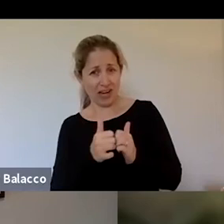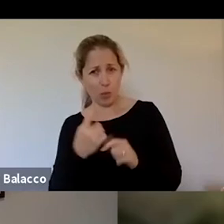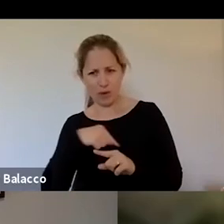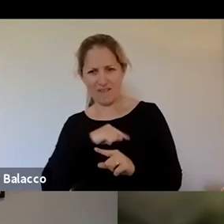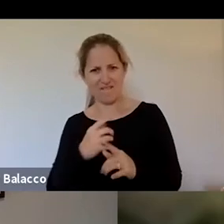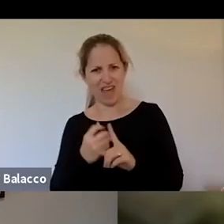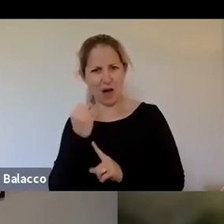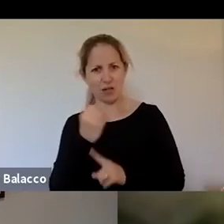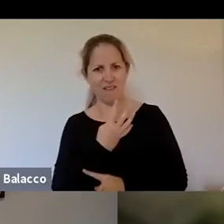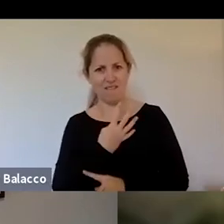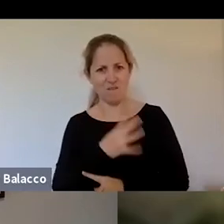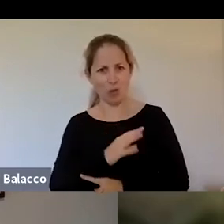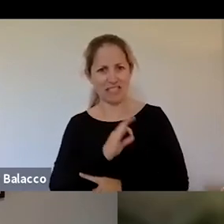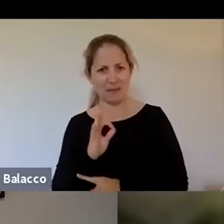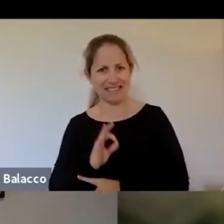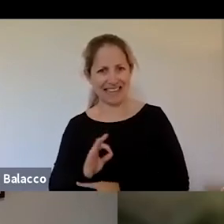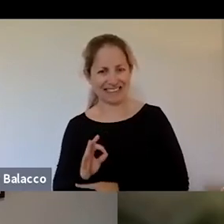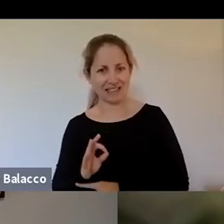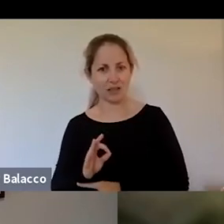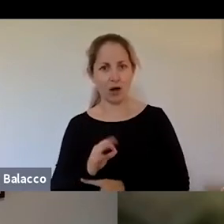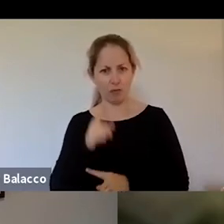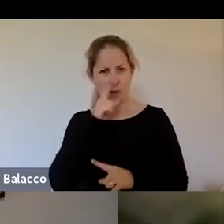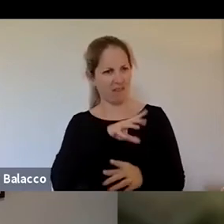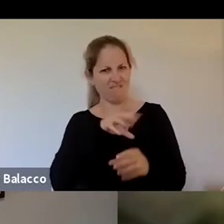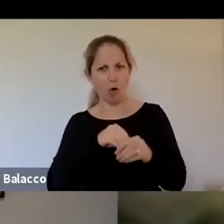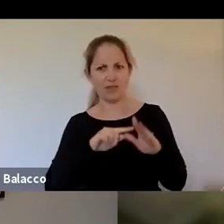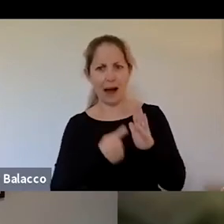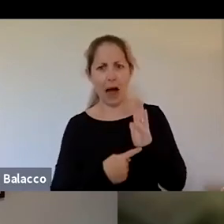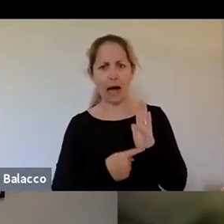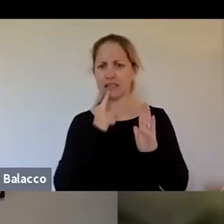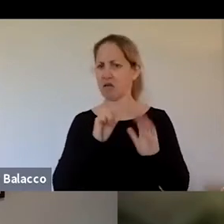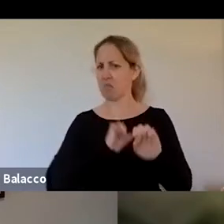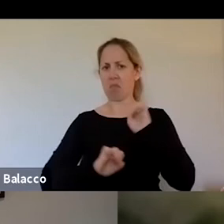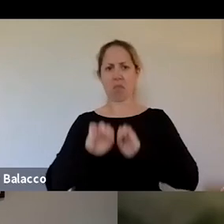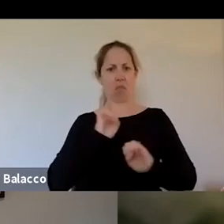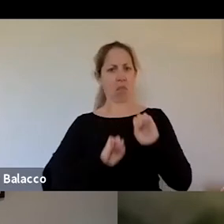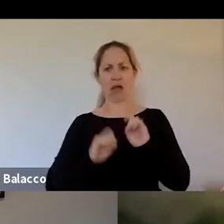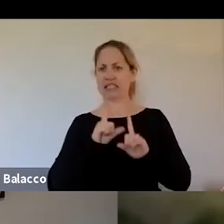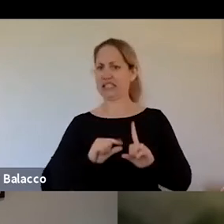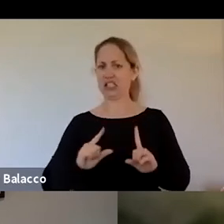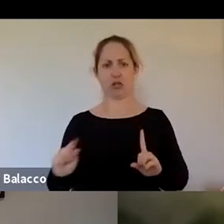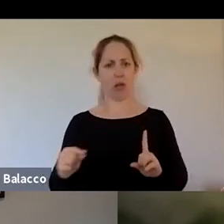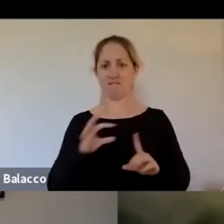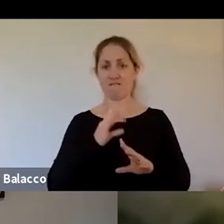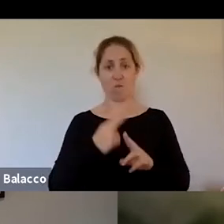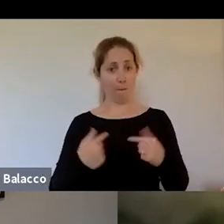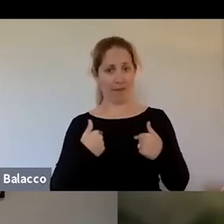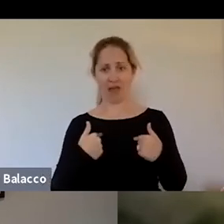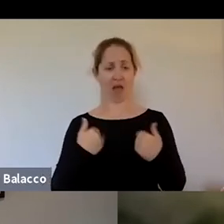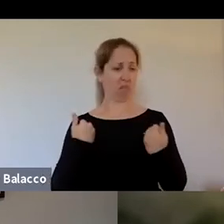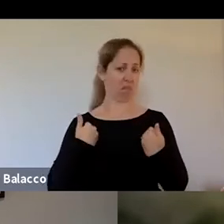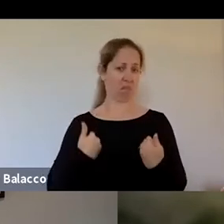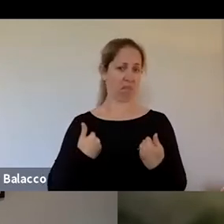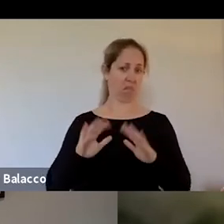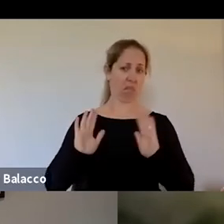just said, no, digital is not for me. And one of the sort of side benefits of this whole study has